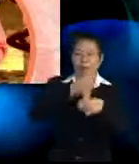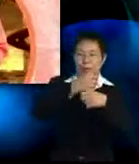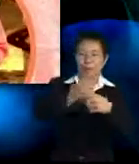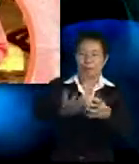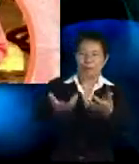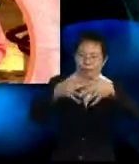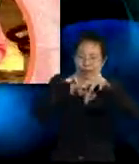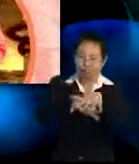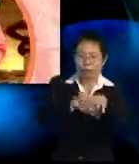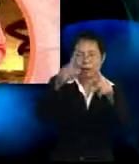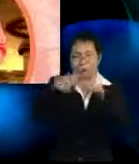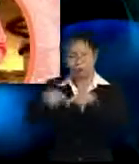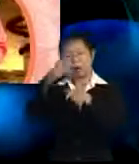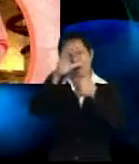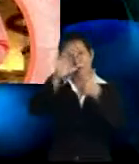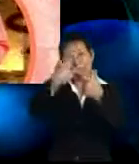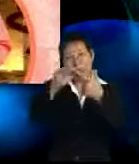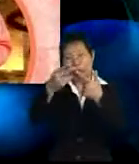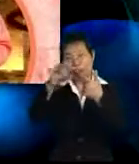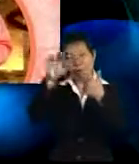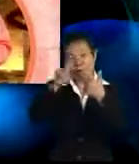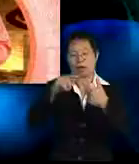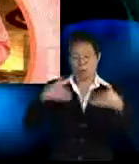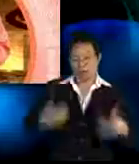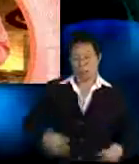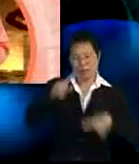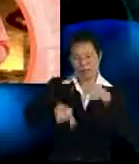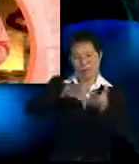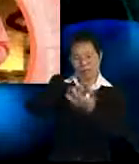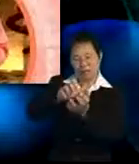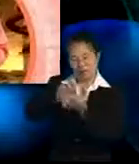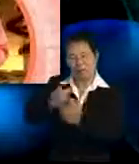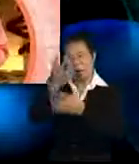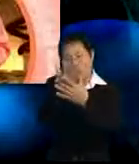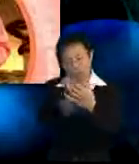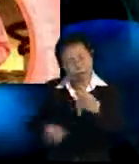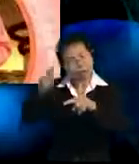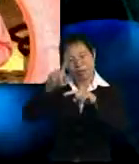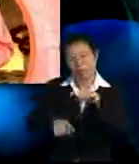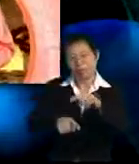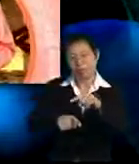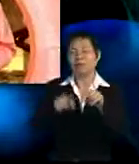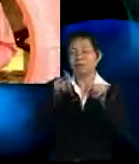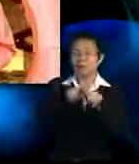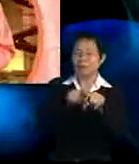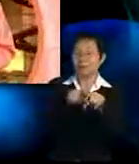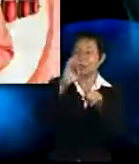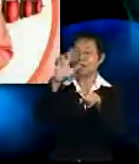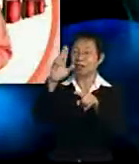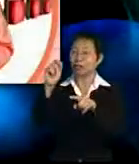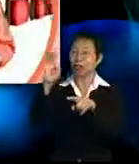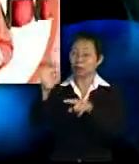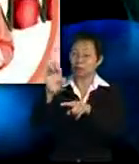of types of carbohydrate that our body can't digest or absorb, such as cellulose.